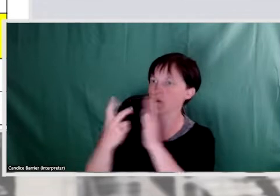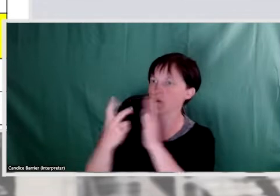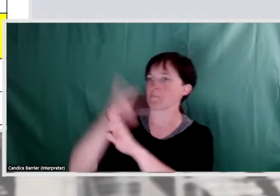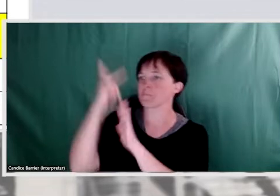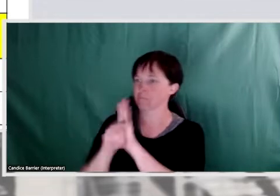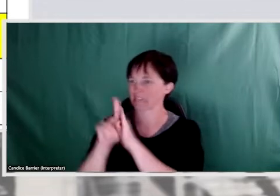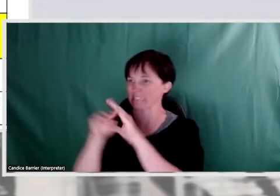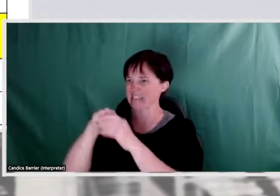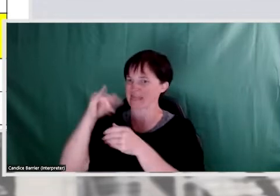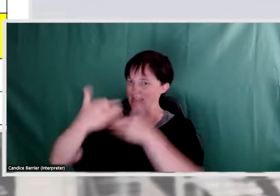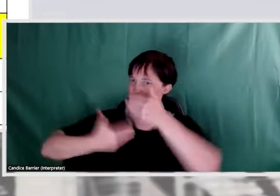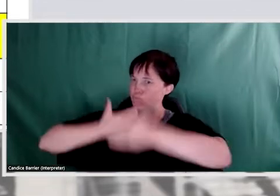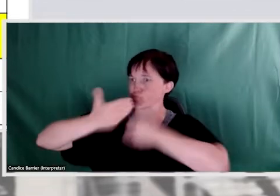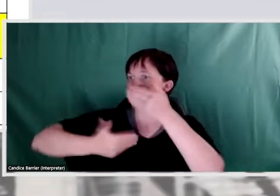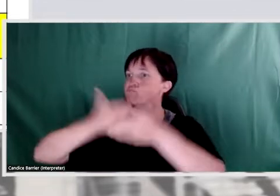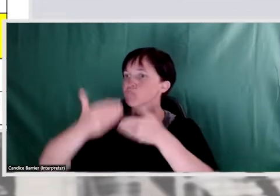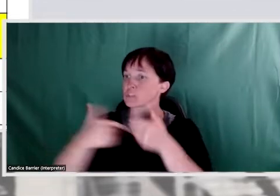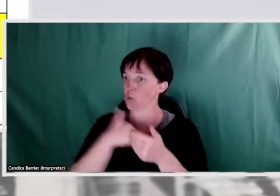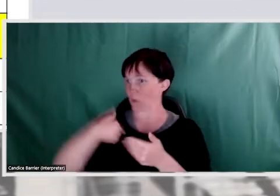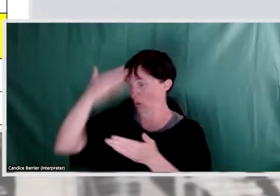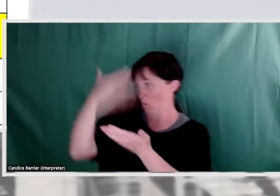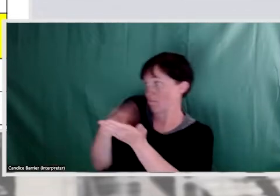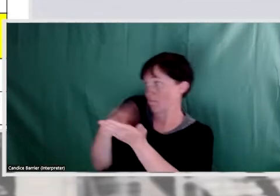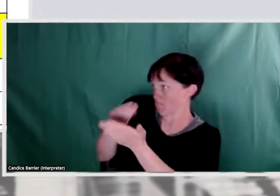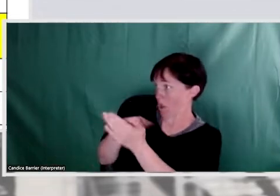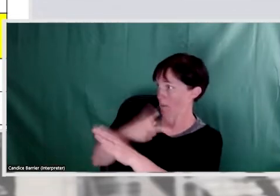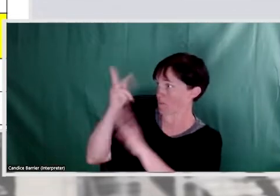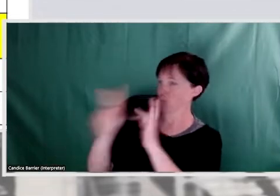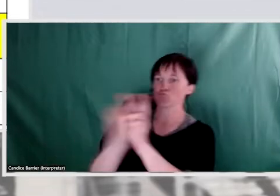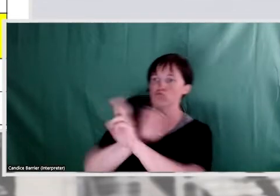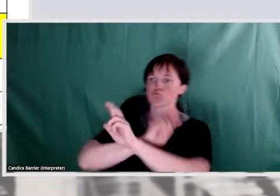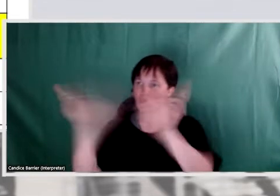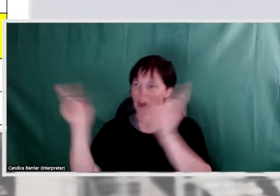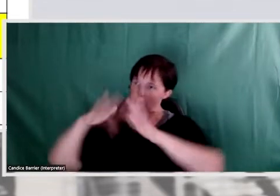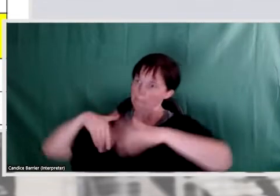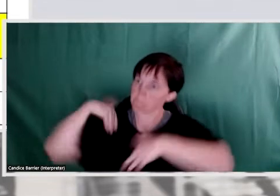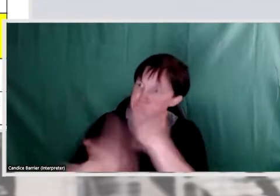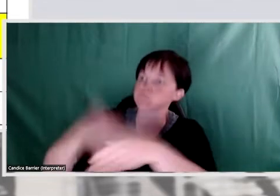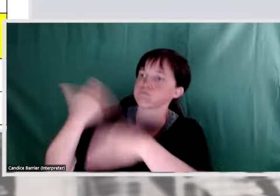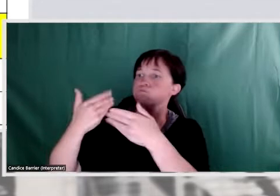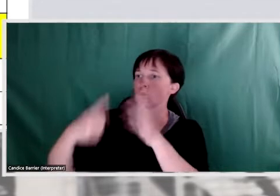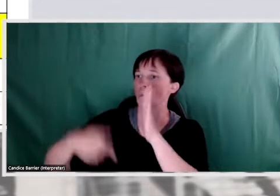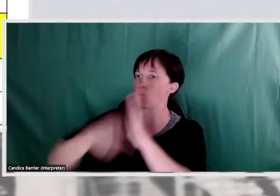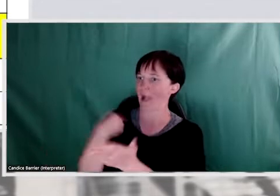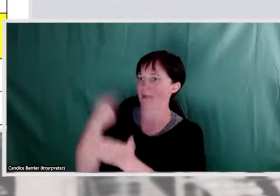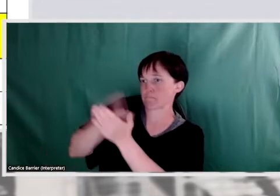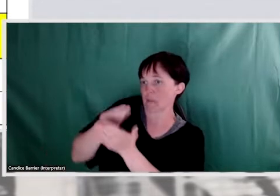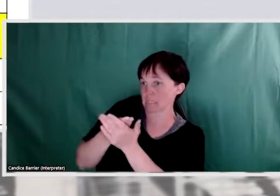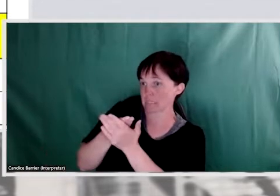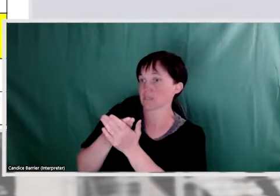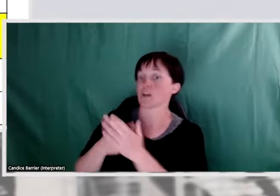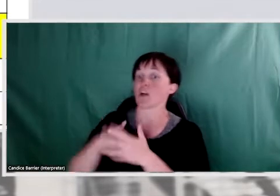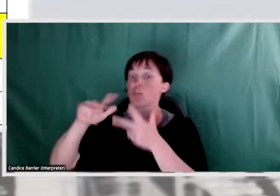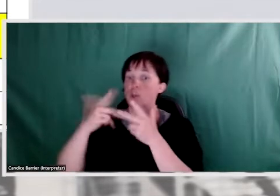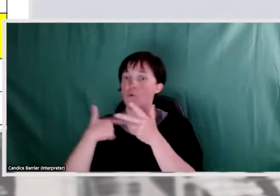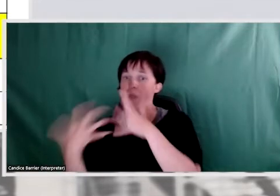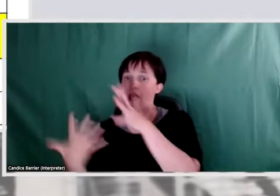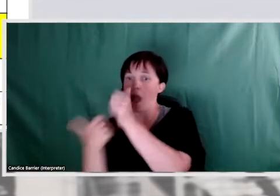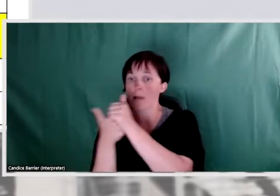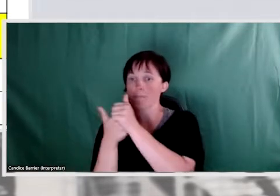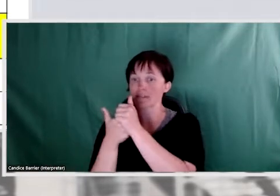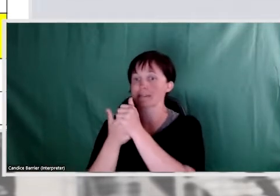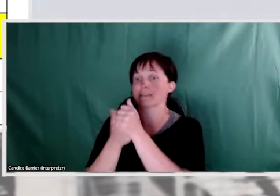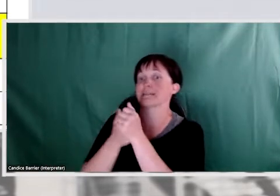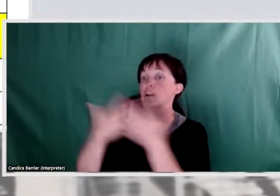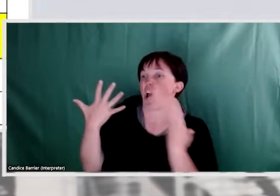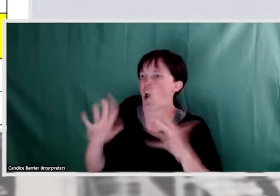the game so that we know we're funding a project that's ready to hit the ground running as soon as it gets the money. Third, we updated an existing scoring criteria